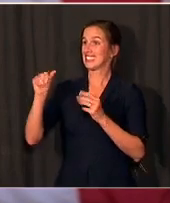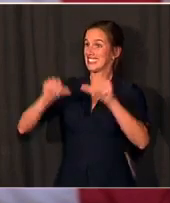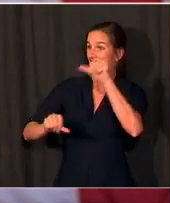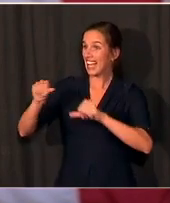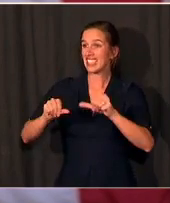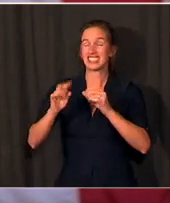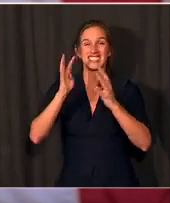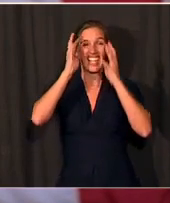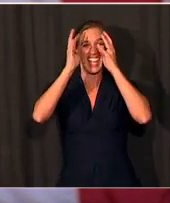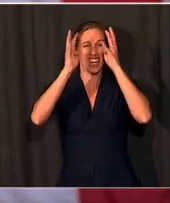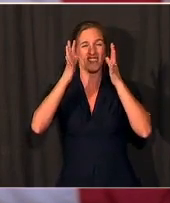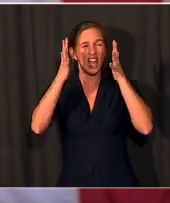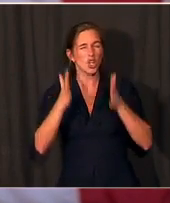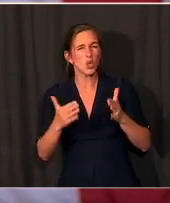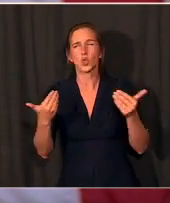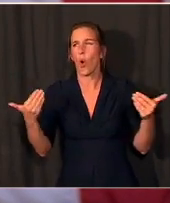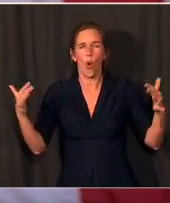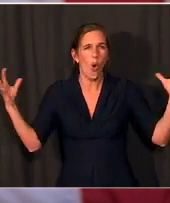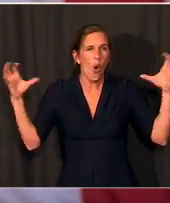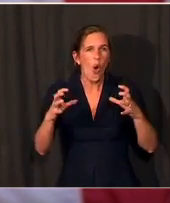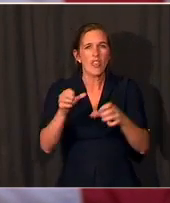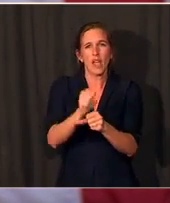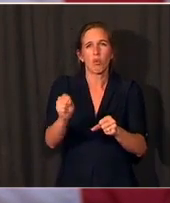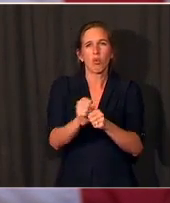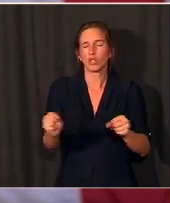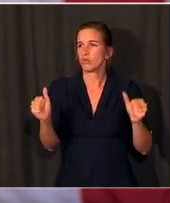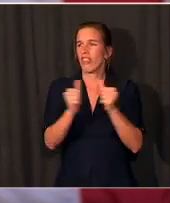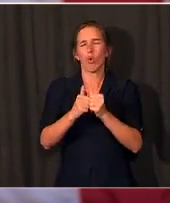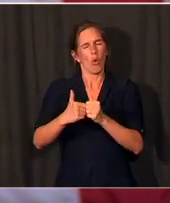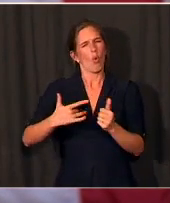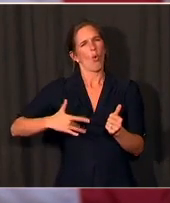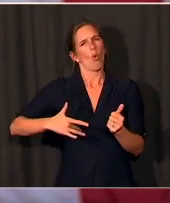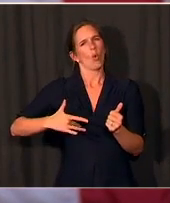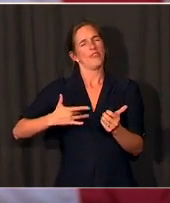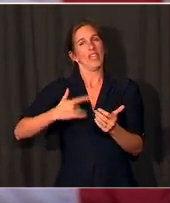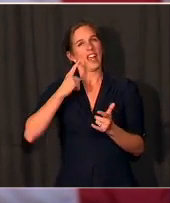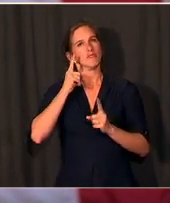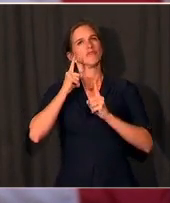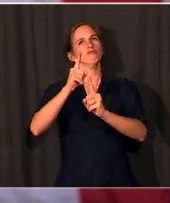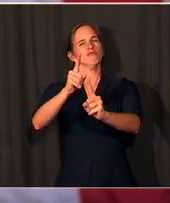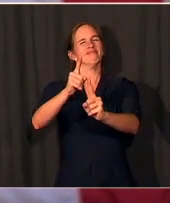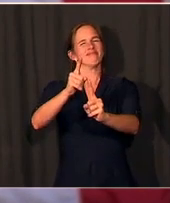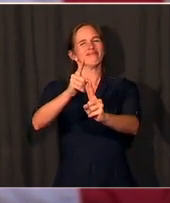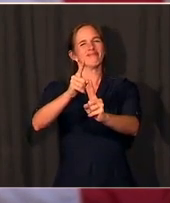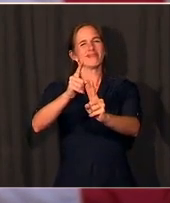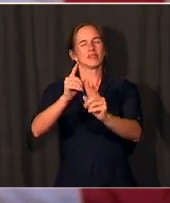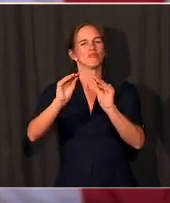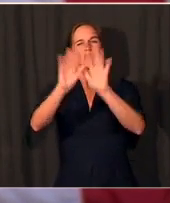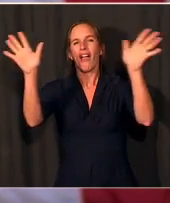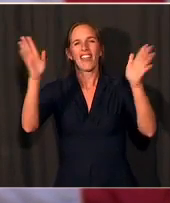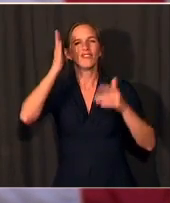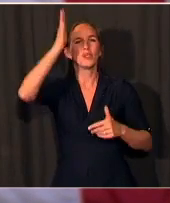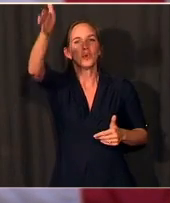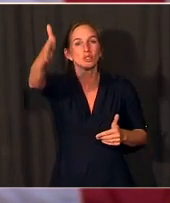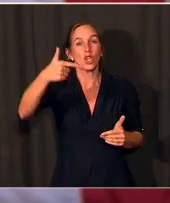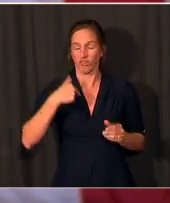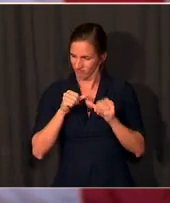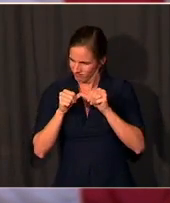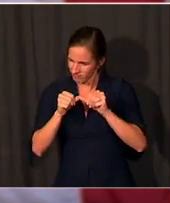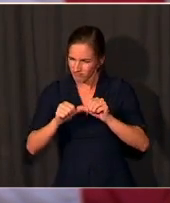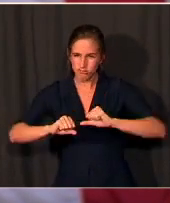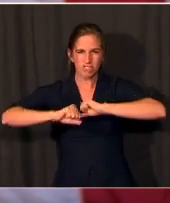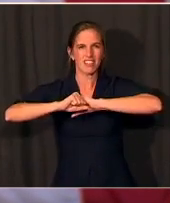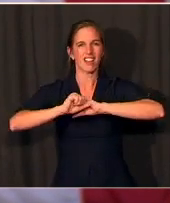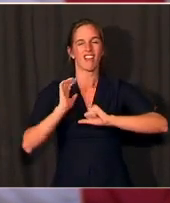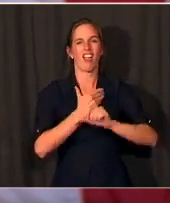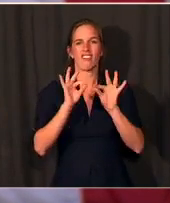Warp Speed, we have such a bright future ahead of us. If we continue to protect ourselves, our families, and our communities, then I firmly